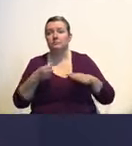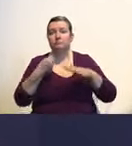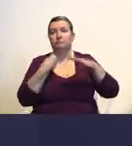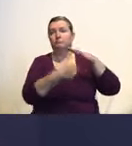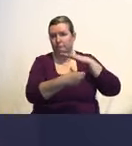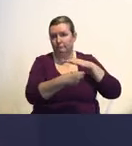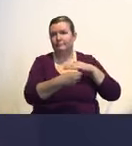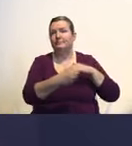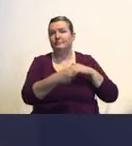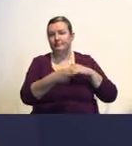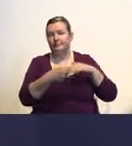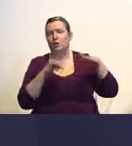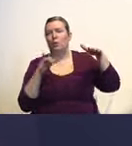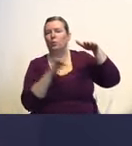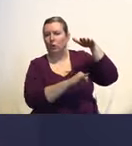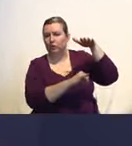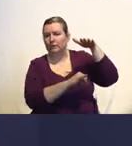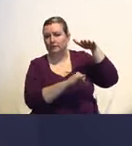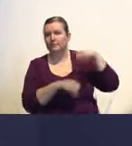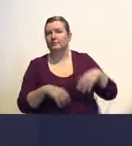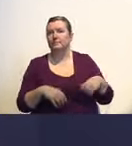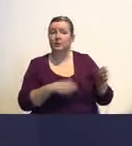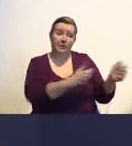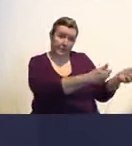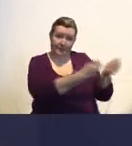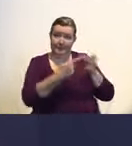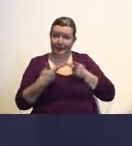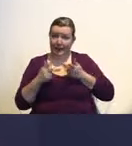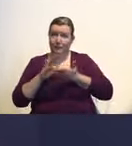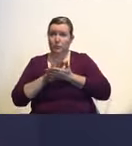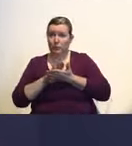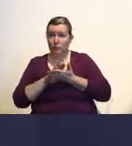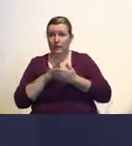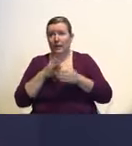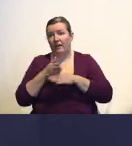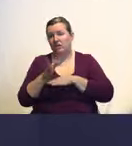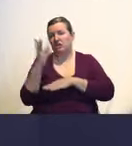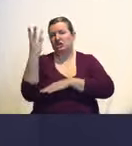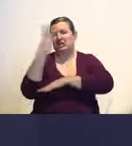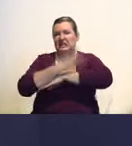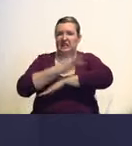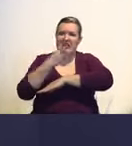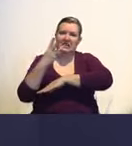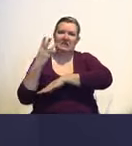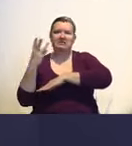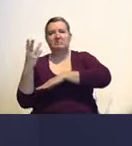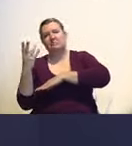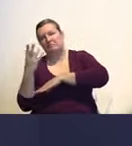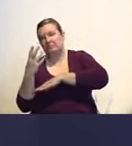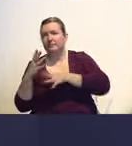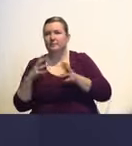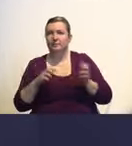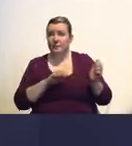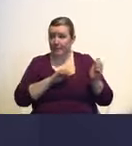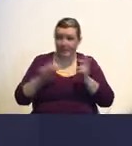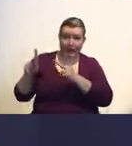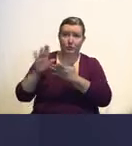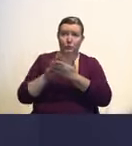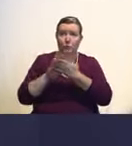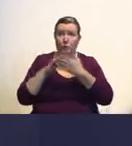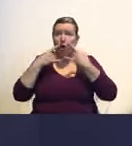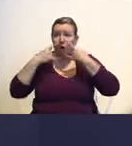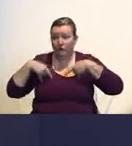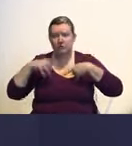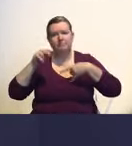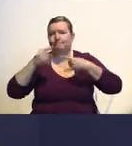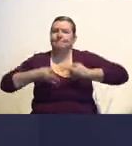school during the 6 to 10 day of isolation and quarantine should wear a mask. The same